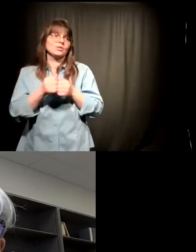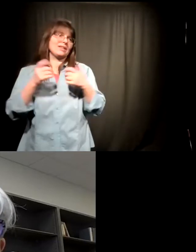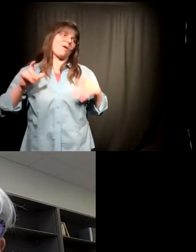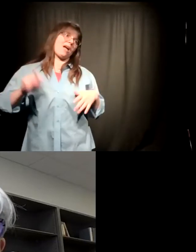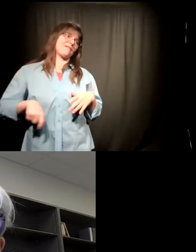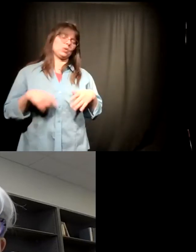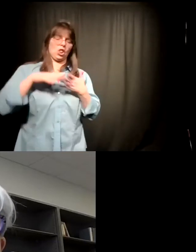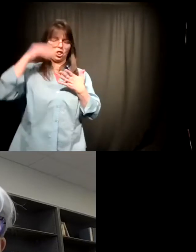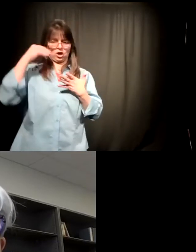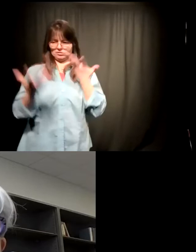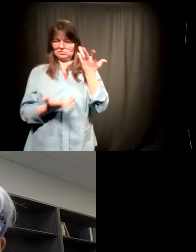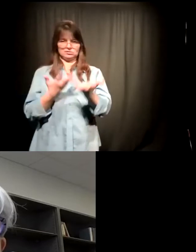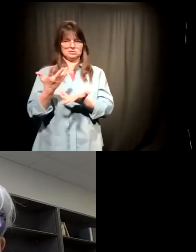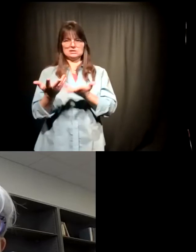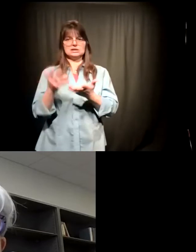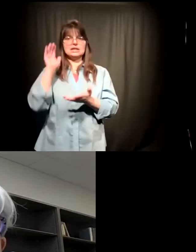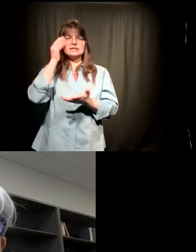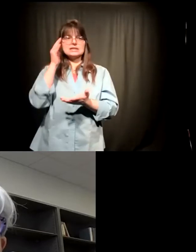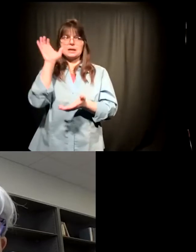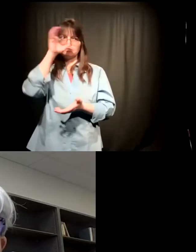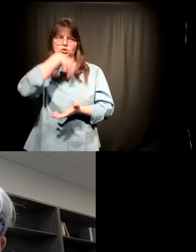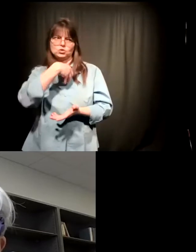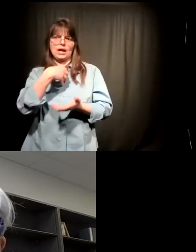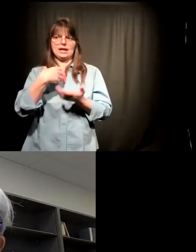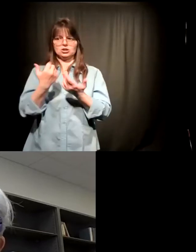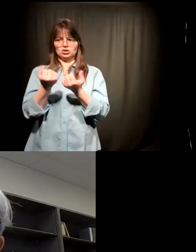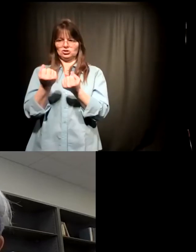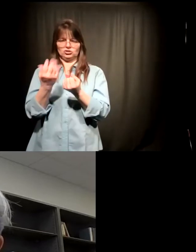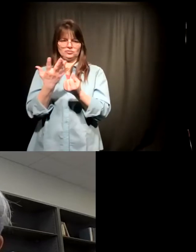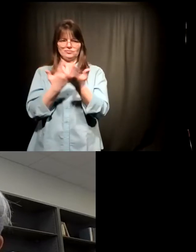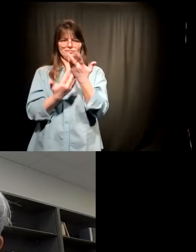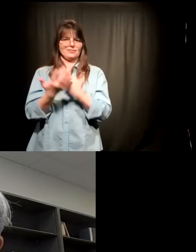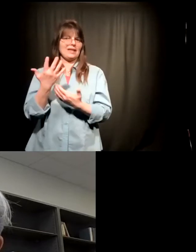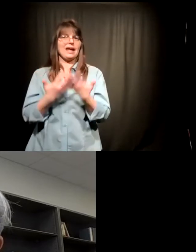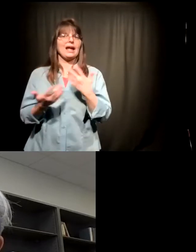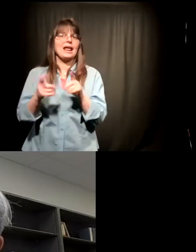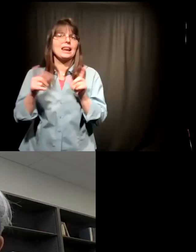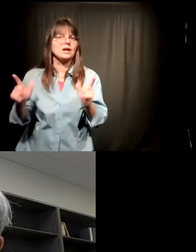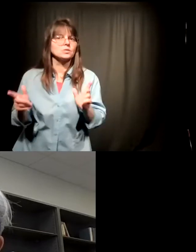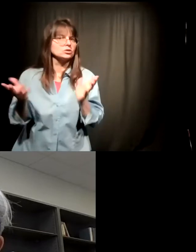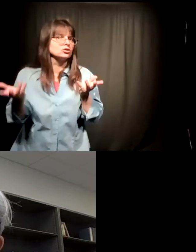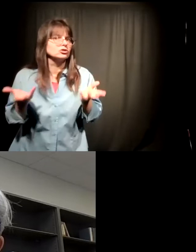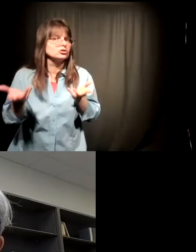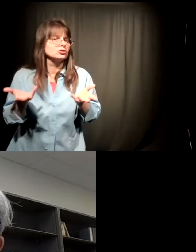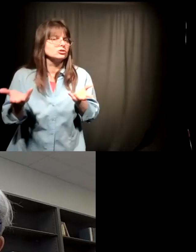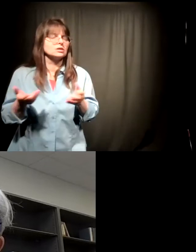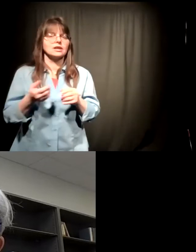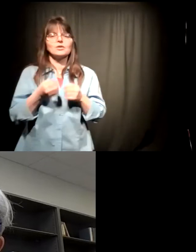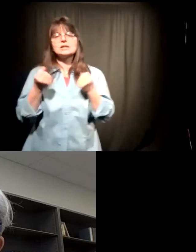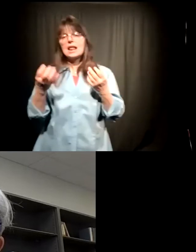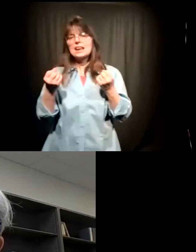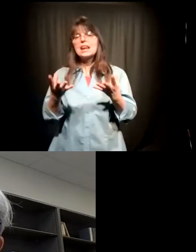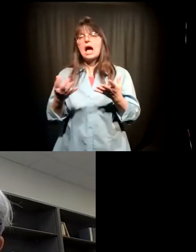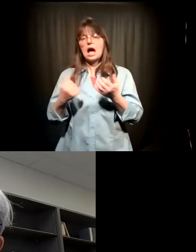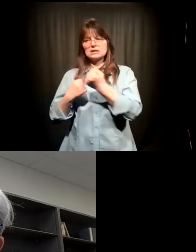themselves learn what seemed to them to be a strange new language. And so there was a lot of support from